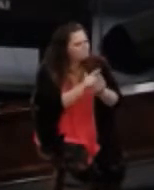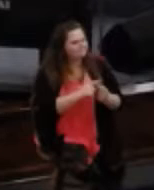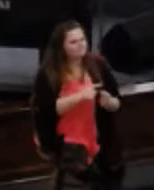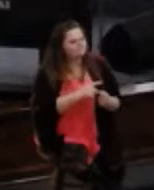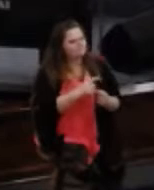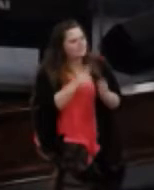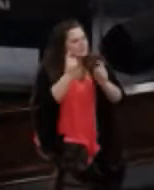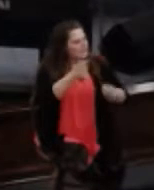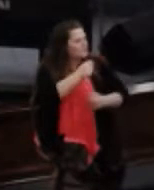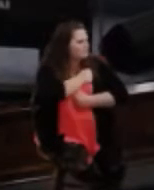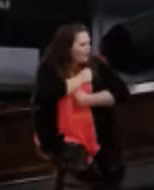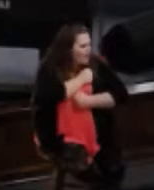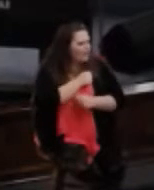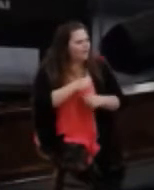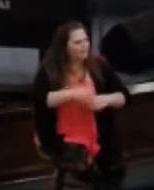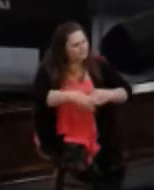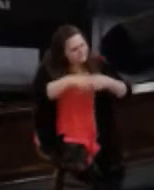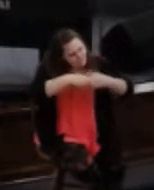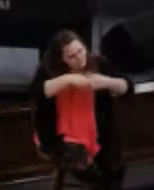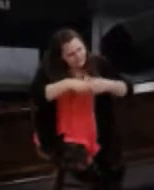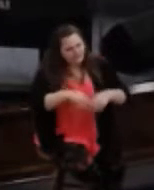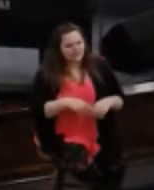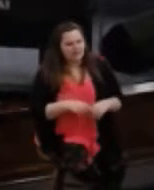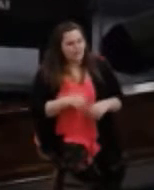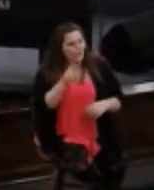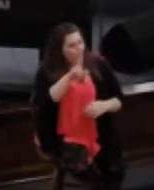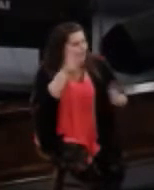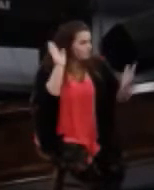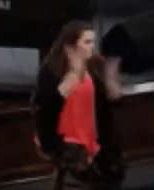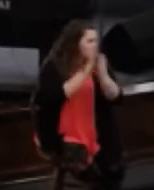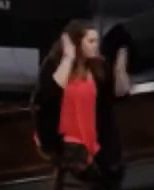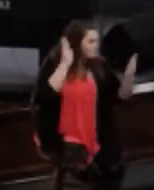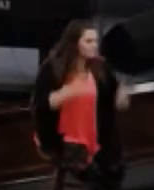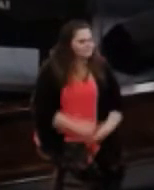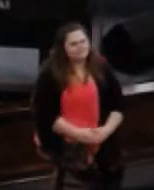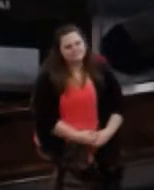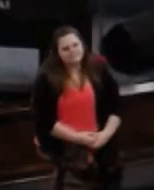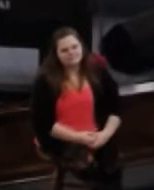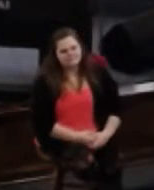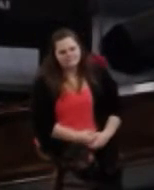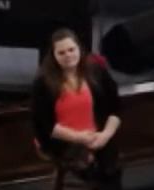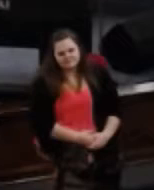give them a hug, a handshake, or a high five.